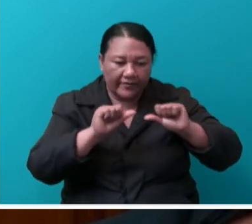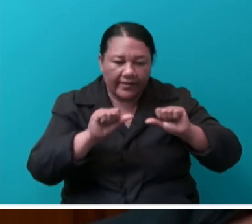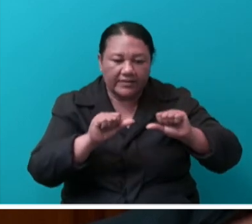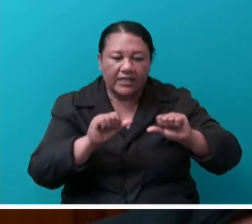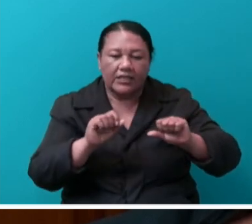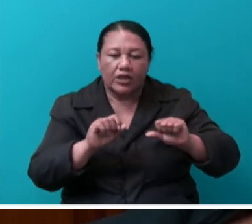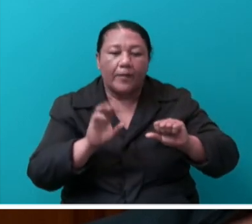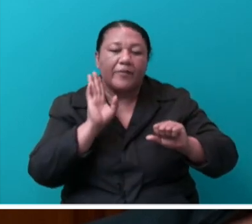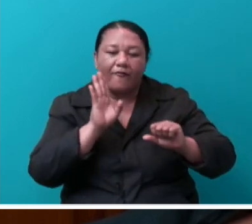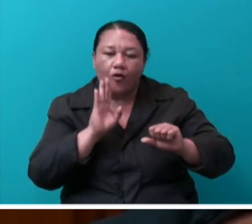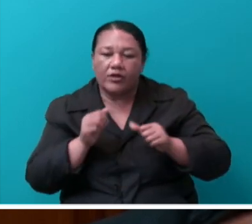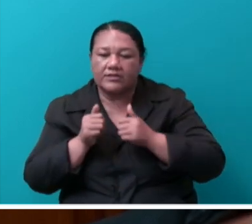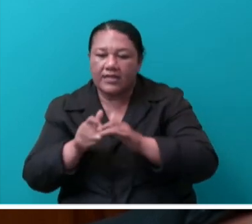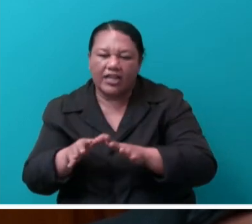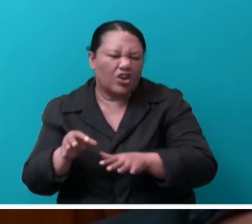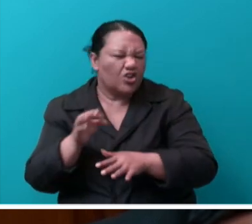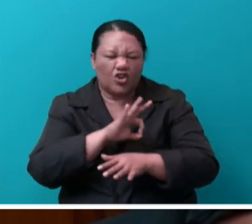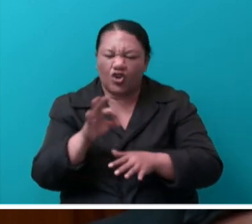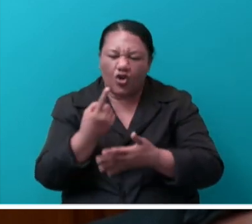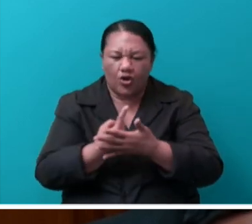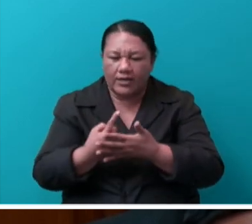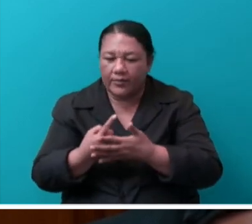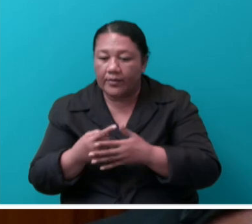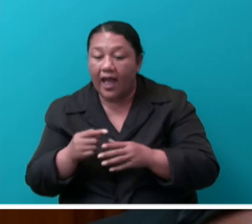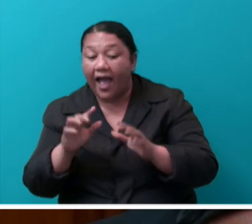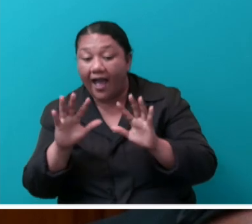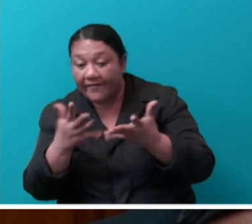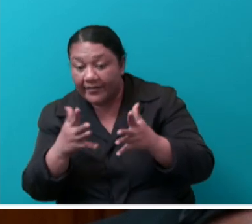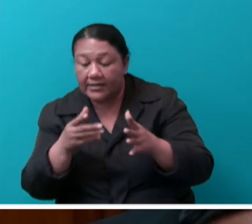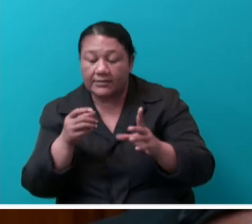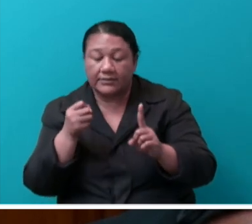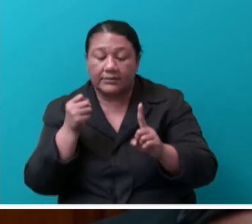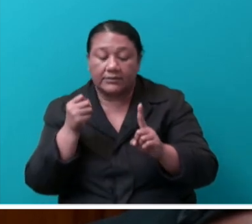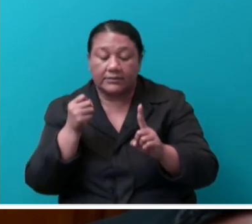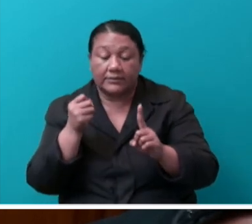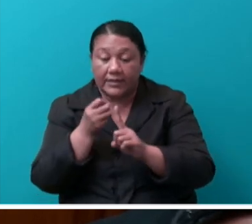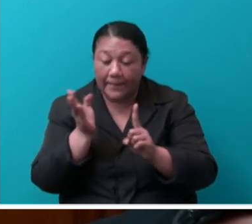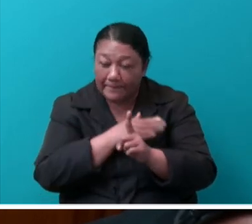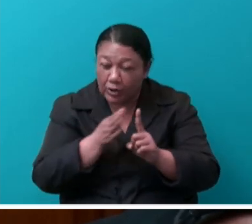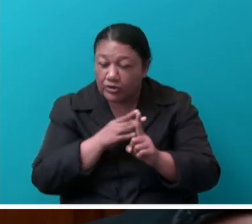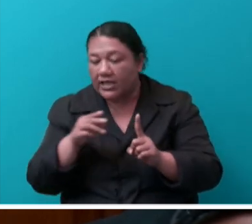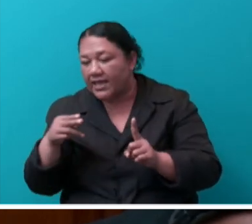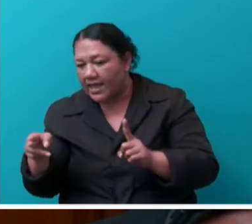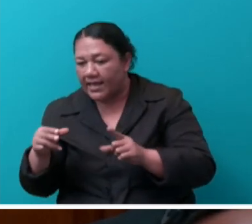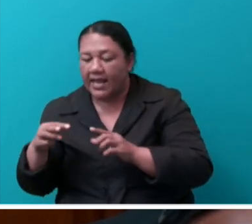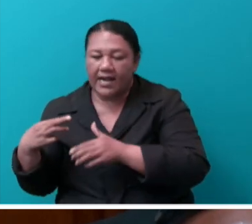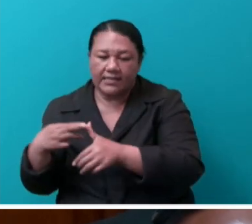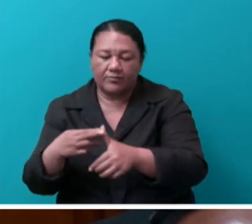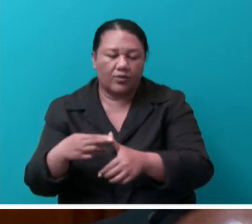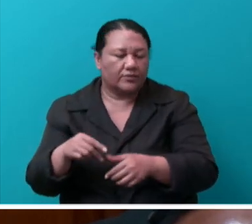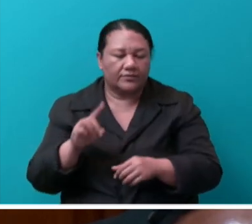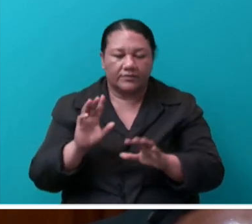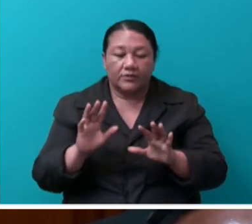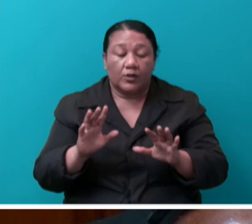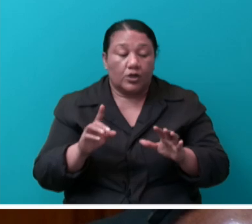just response. What we've done as part of 16 days of activism is that the ministry has partnered with the Fiji Women's